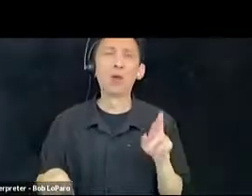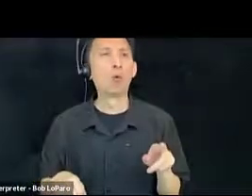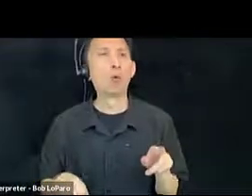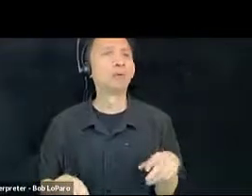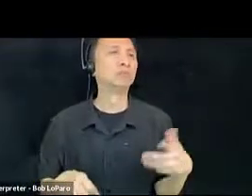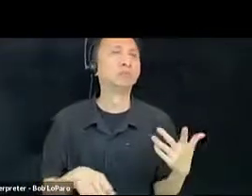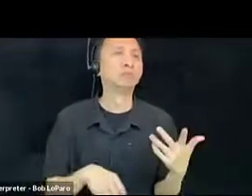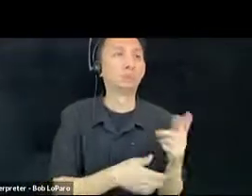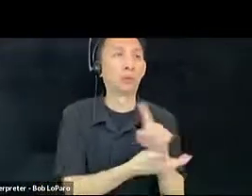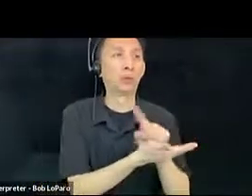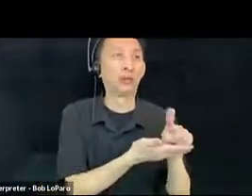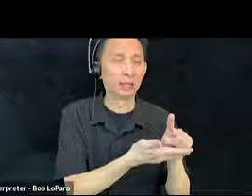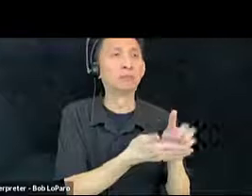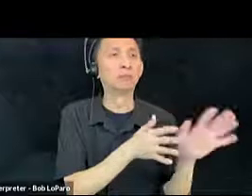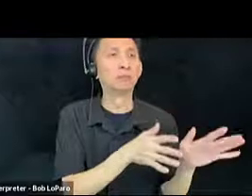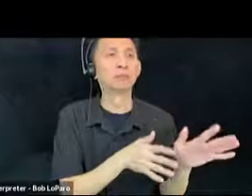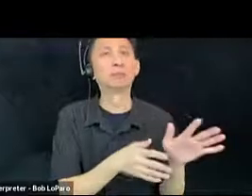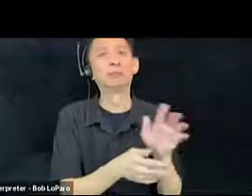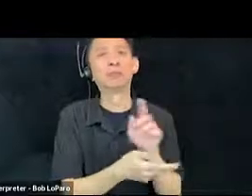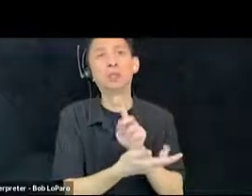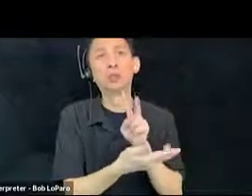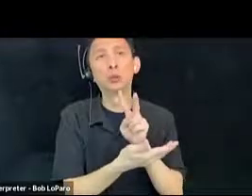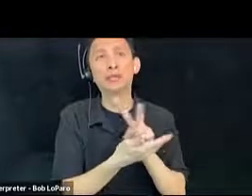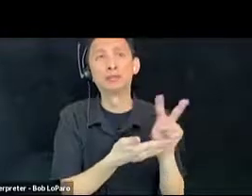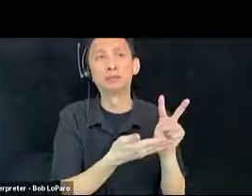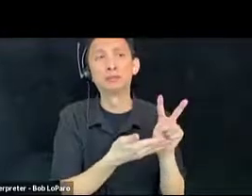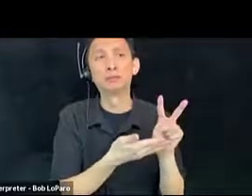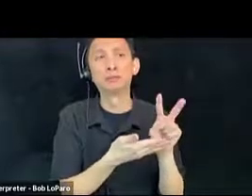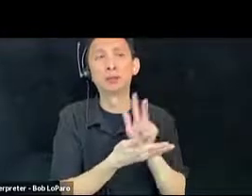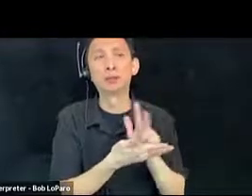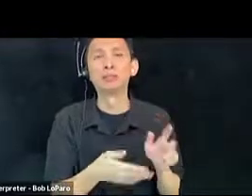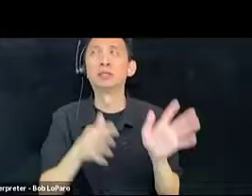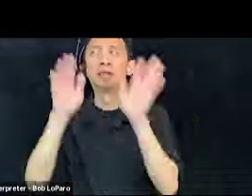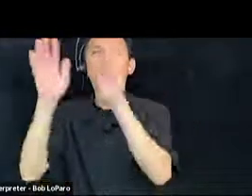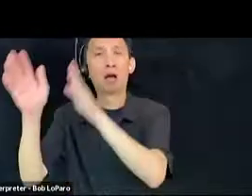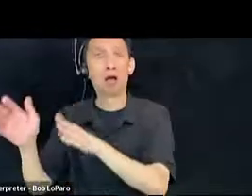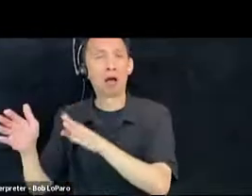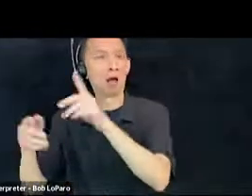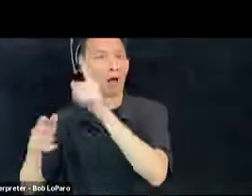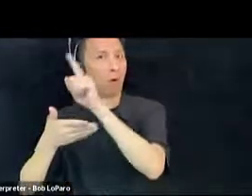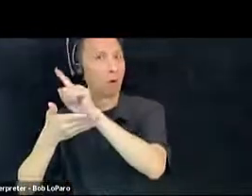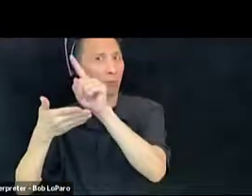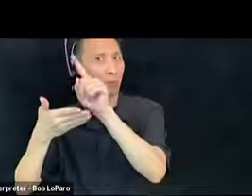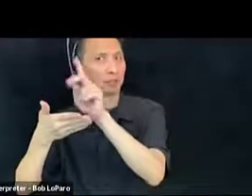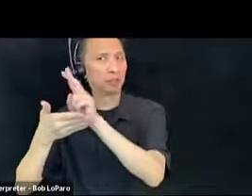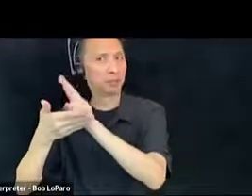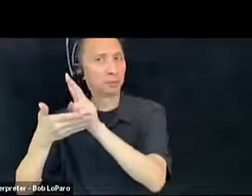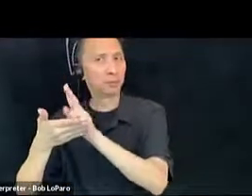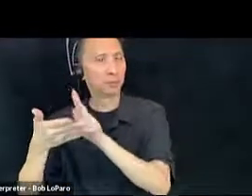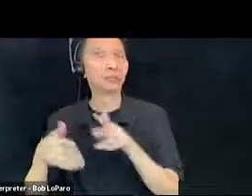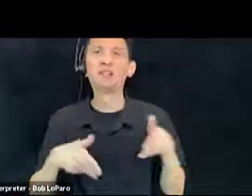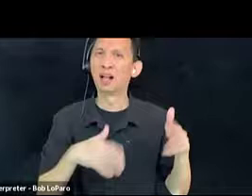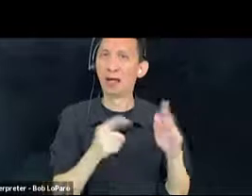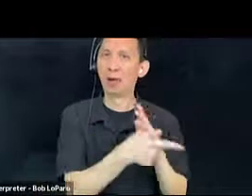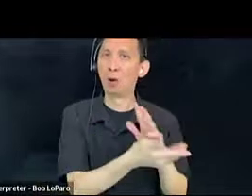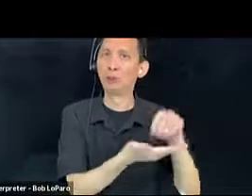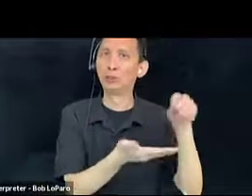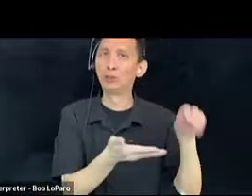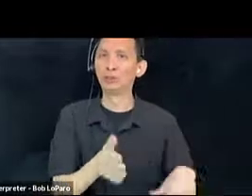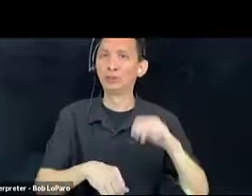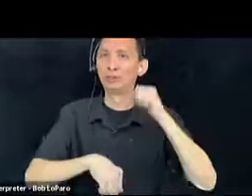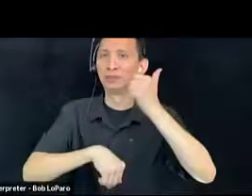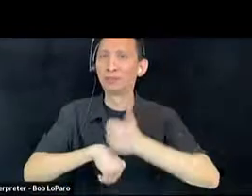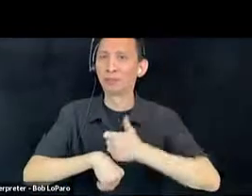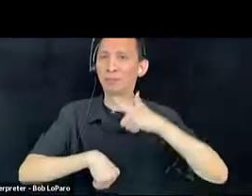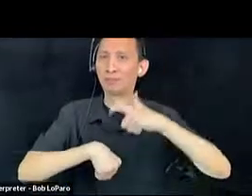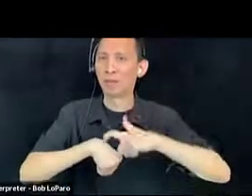one week, and then we're going to expand to two weeks, and then we're going to expand to three weeks. And so, again, we're going to let the child set the pace in some of